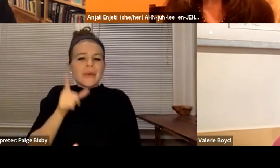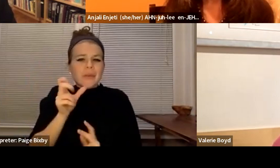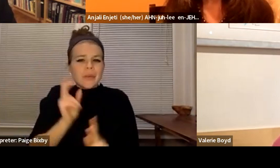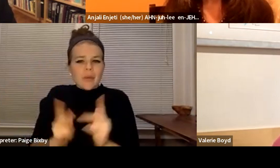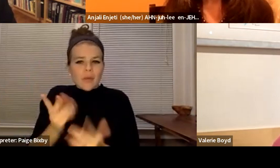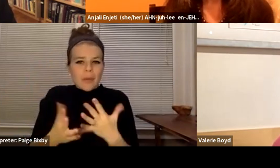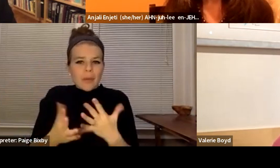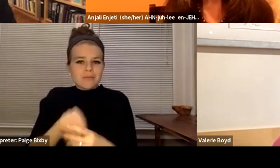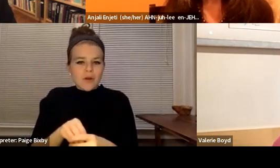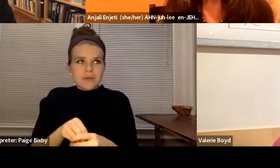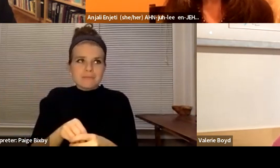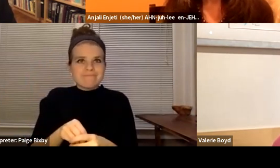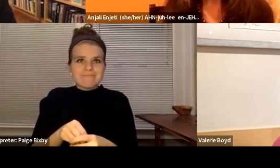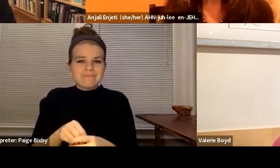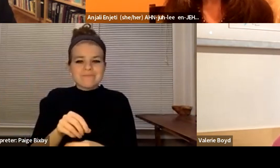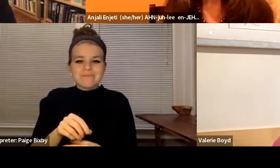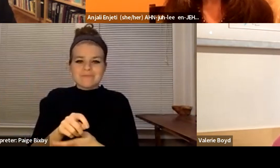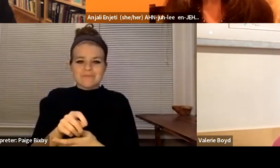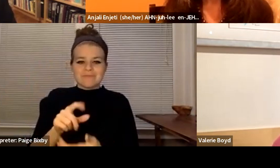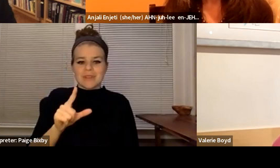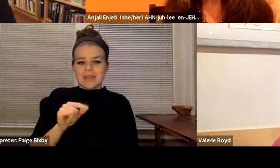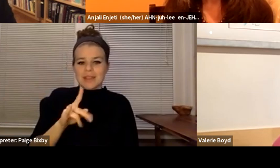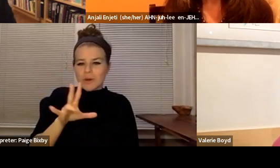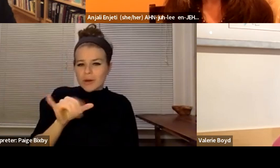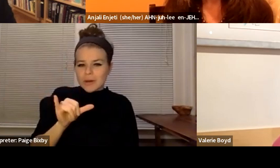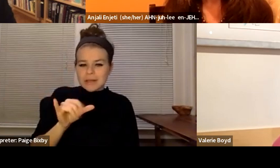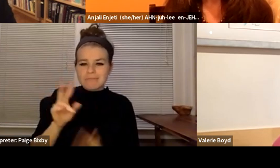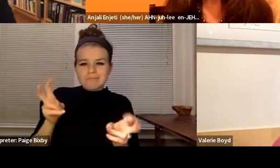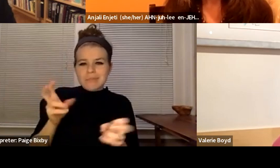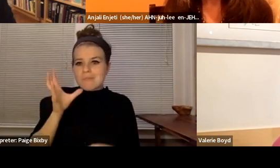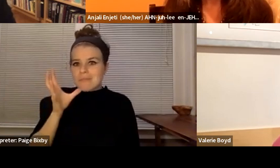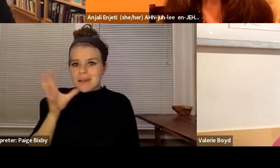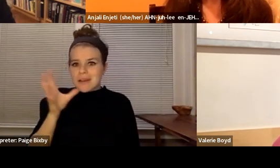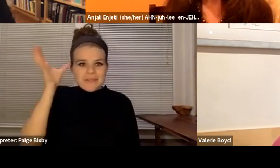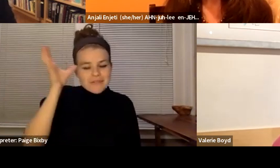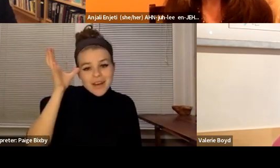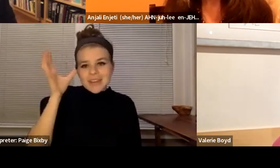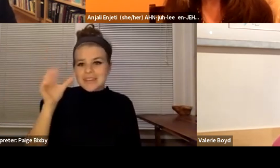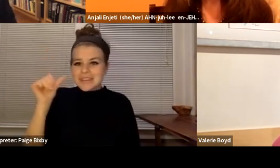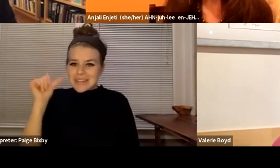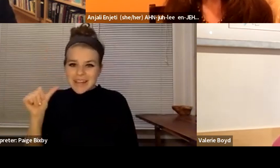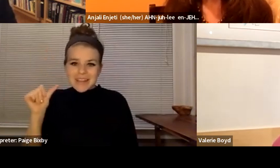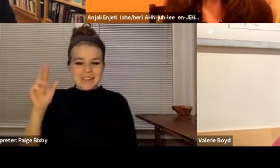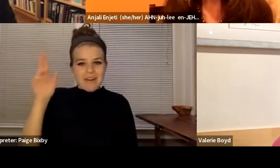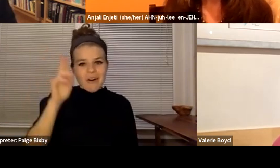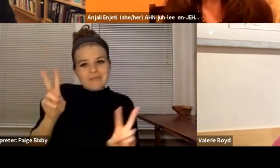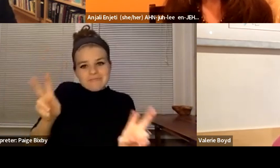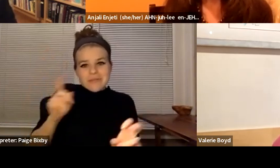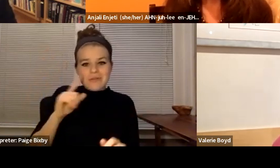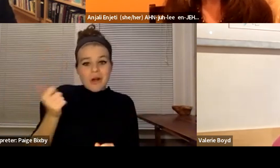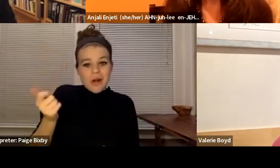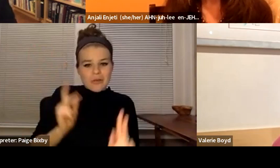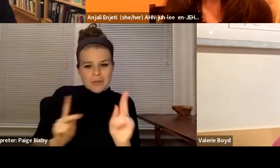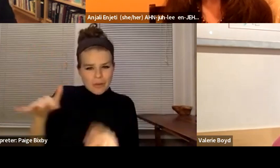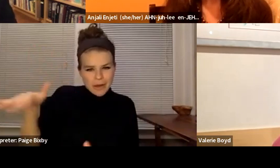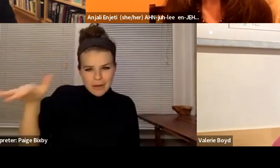of literary mothers and fathers and aunts and uncles for other folks out there? So